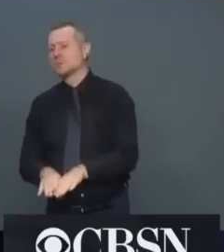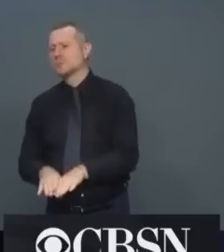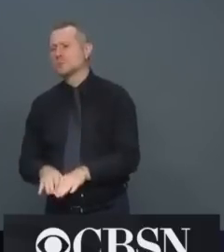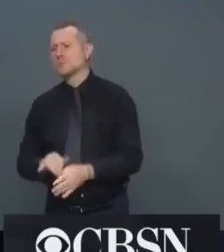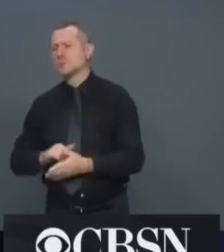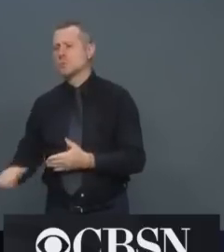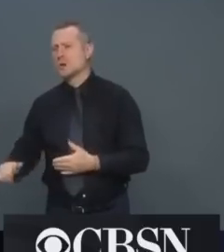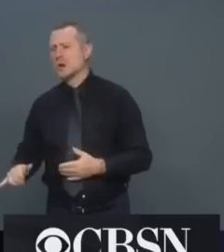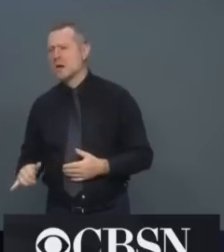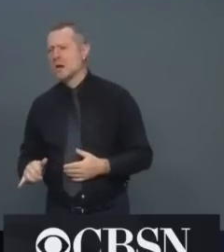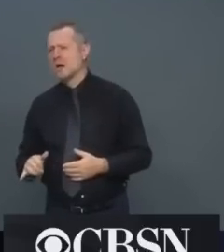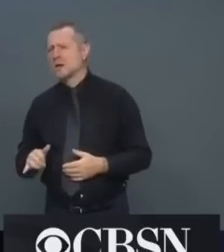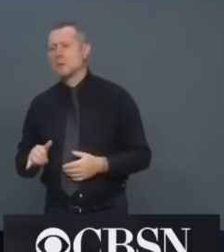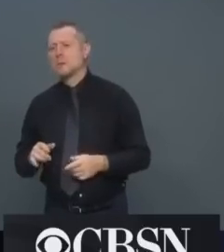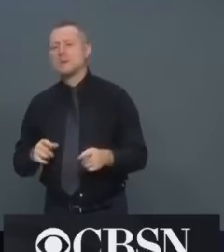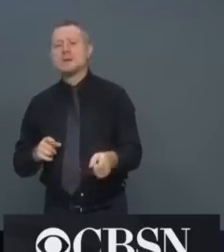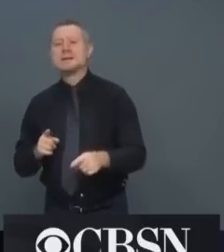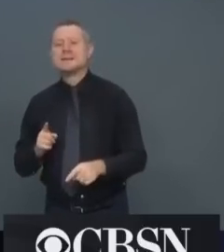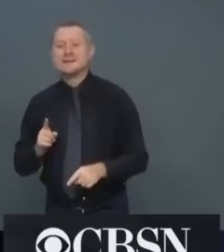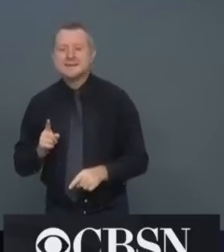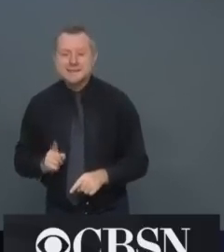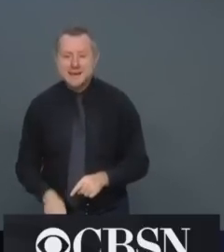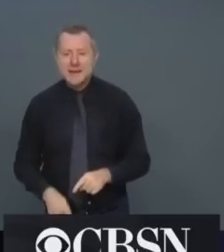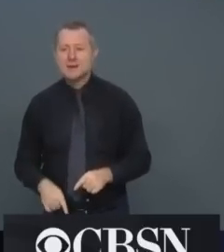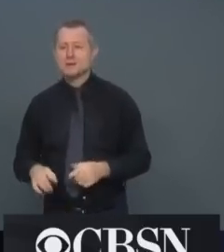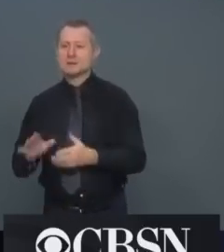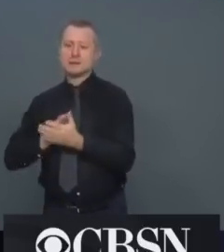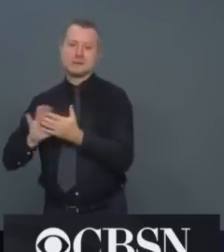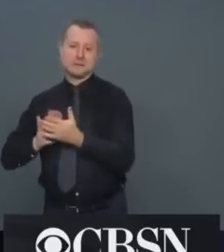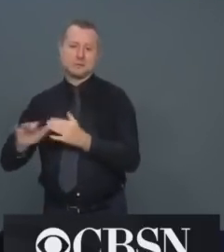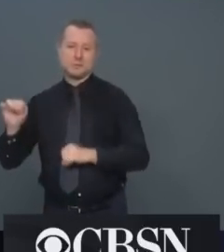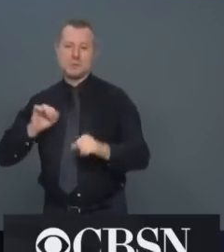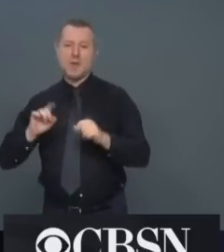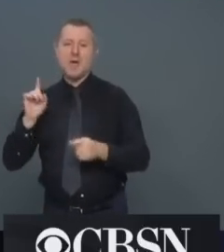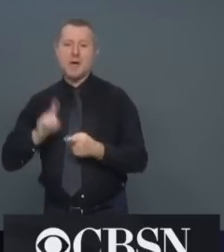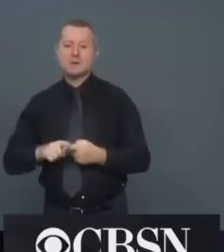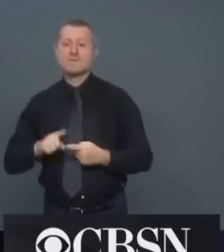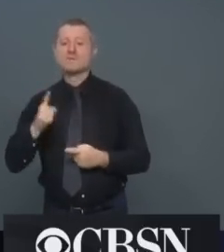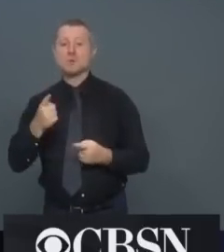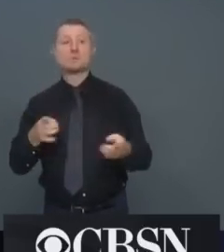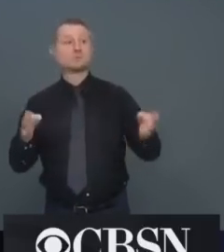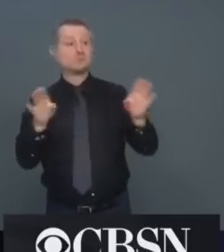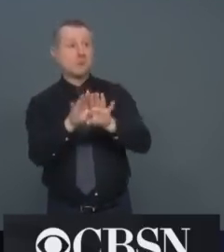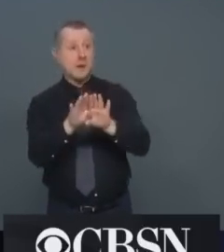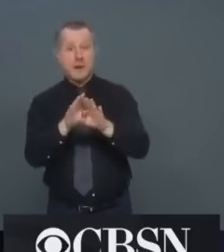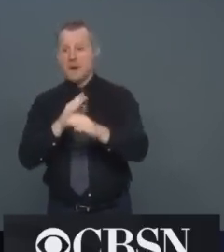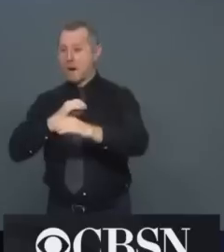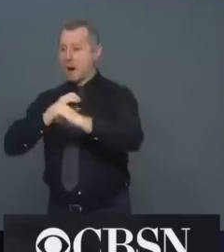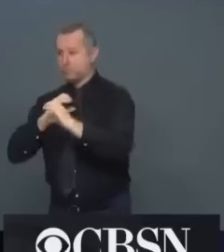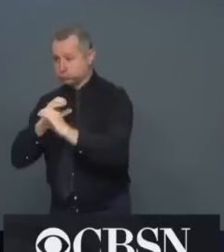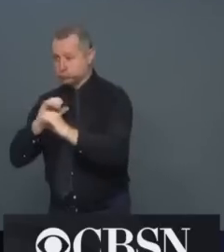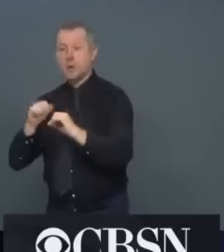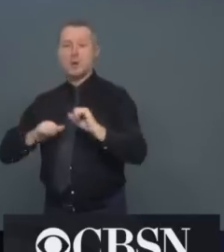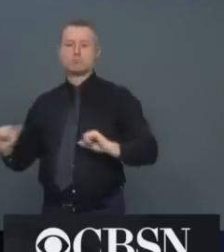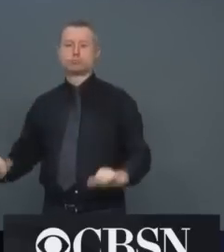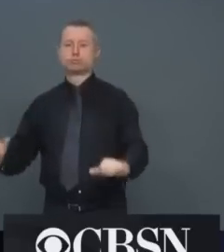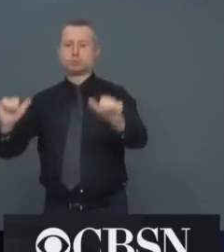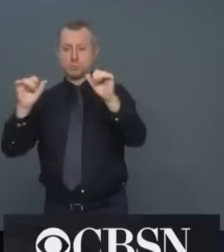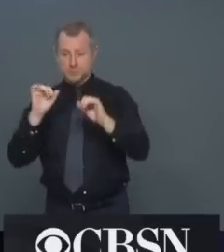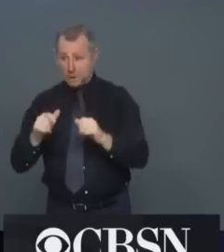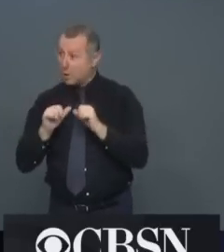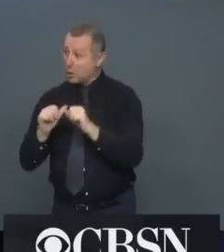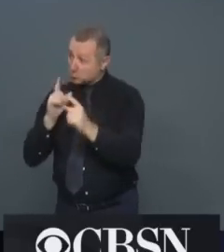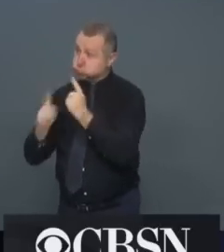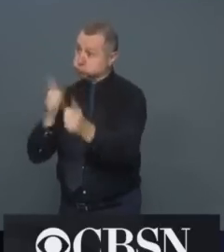No, obviously they couldn't do it. Otherwise, they would have done it before the shutdown. So what's the